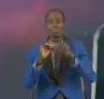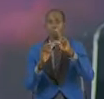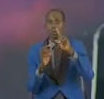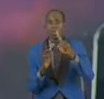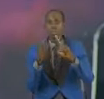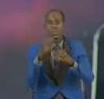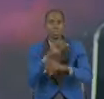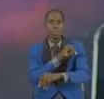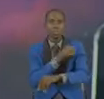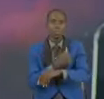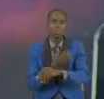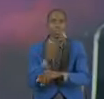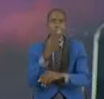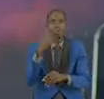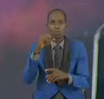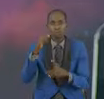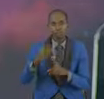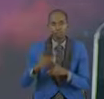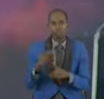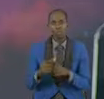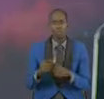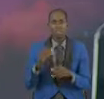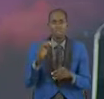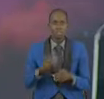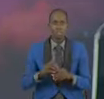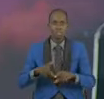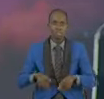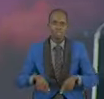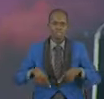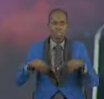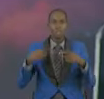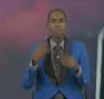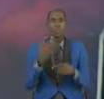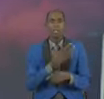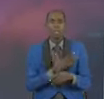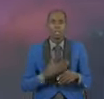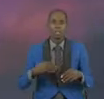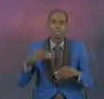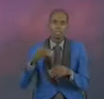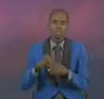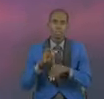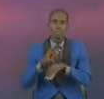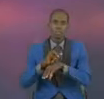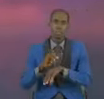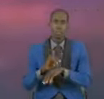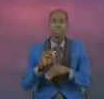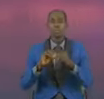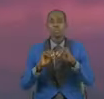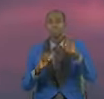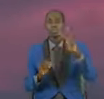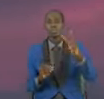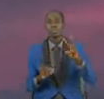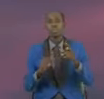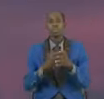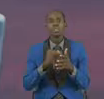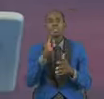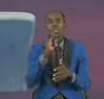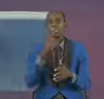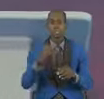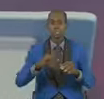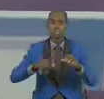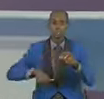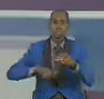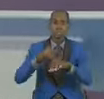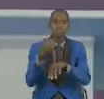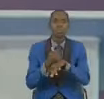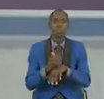the Word in life and in ministry. Number two is the confirmation